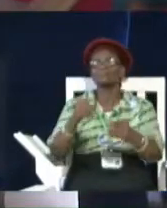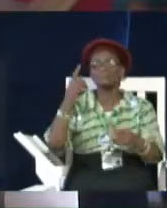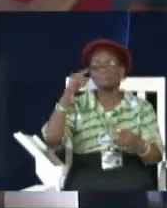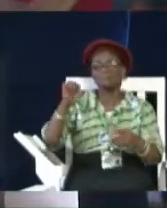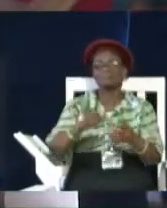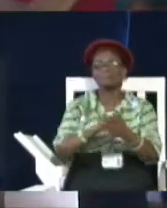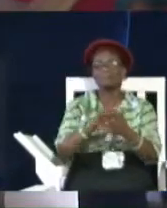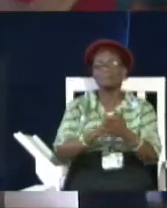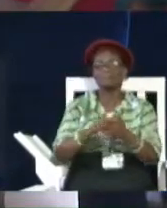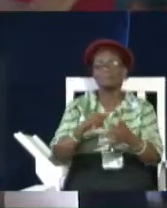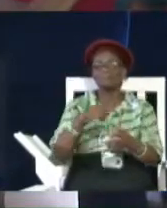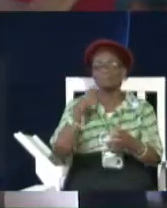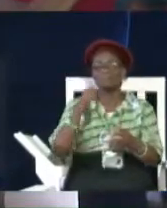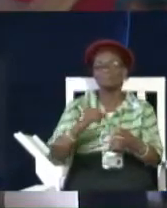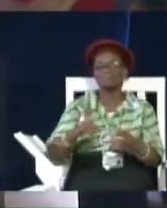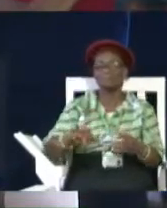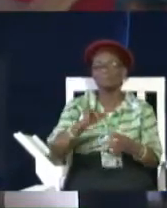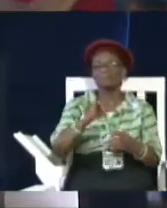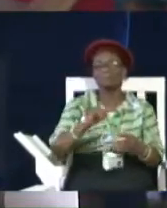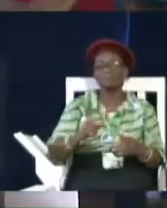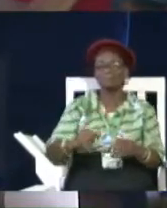are still living in sin.